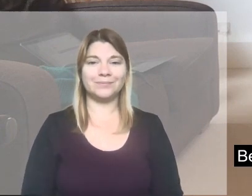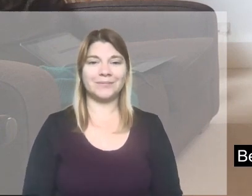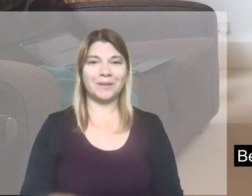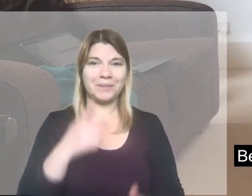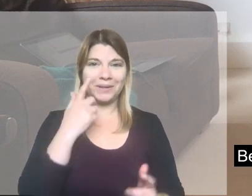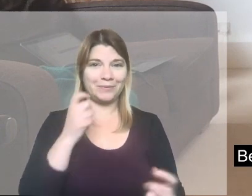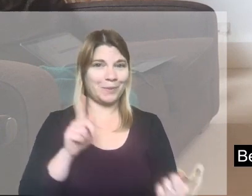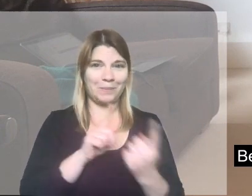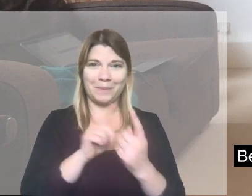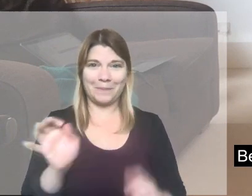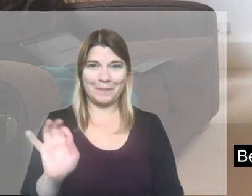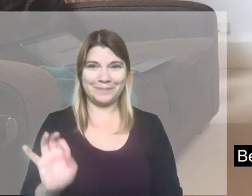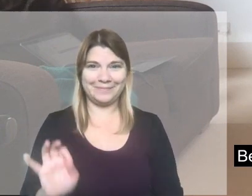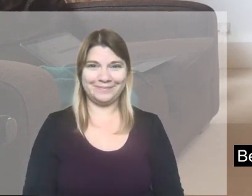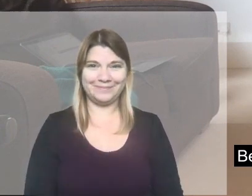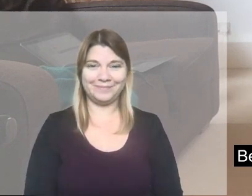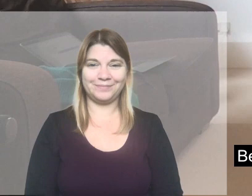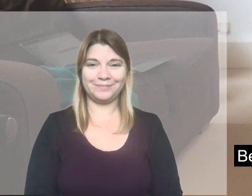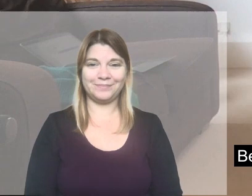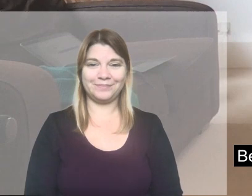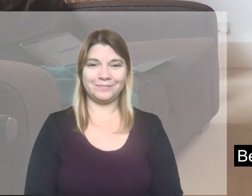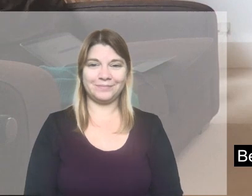Be careful, don't bump into anything.